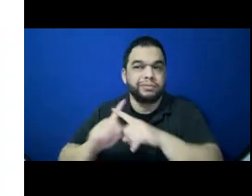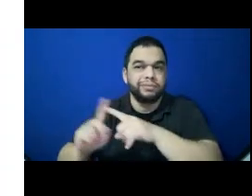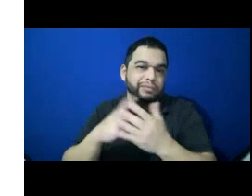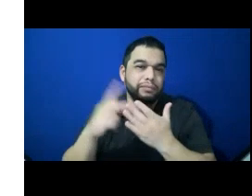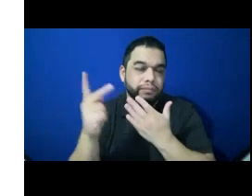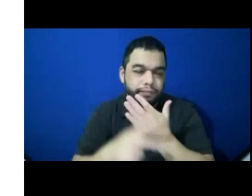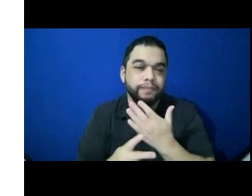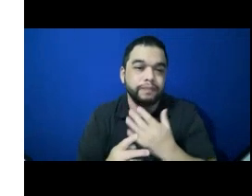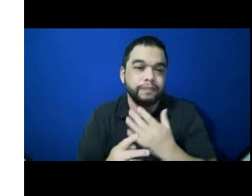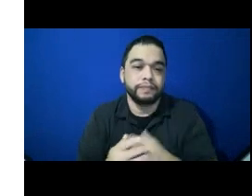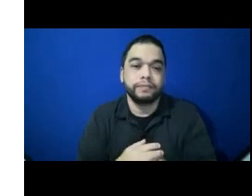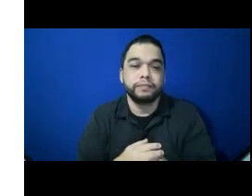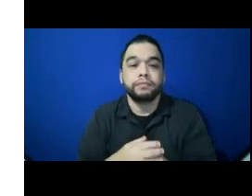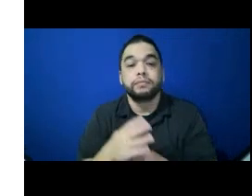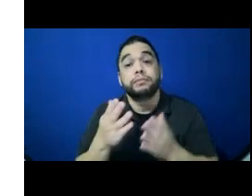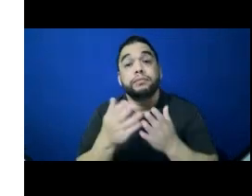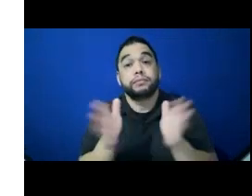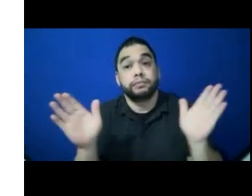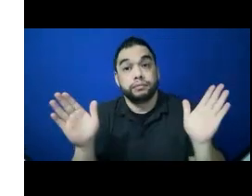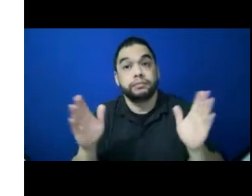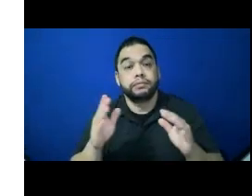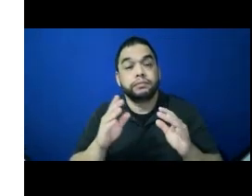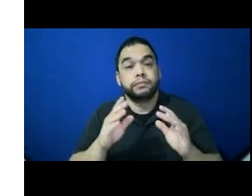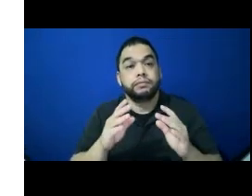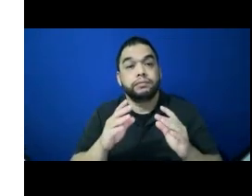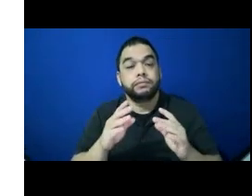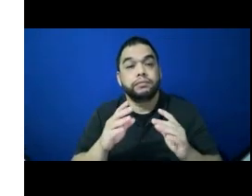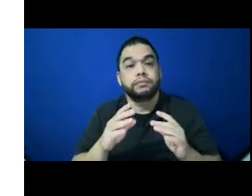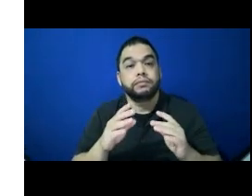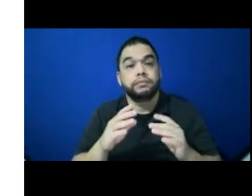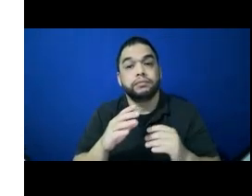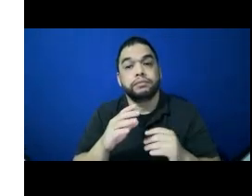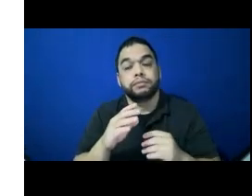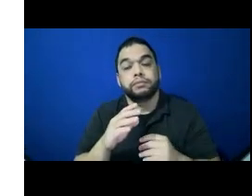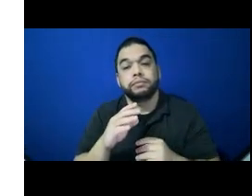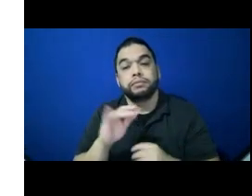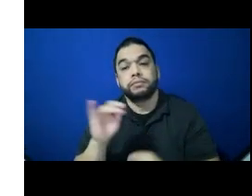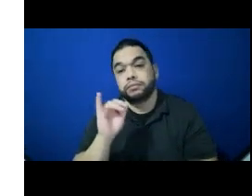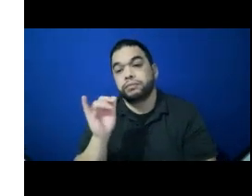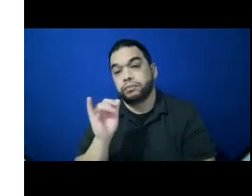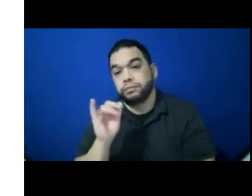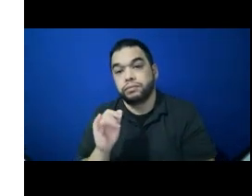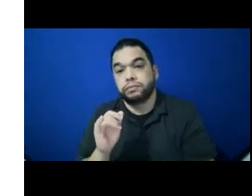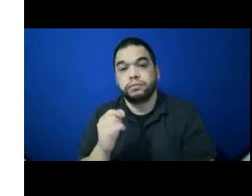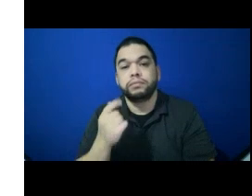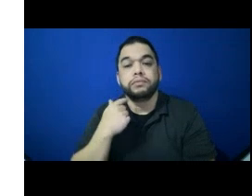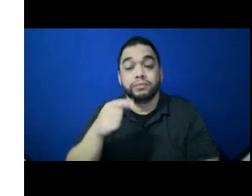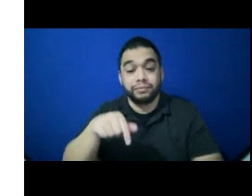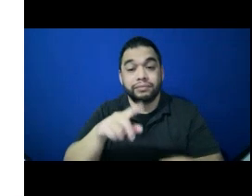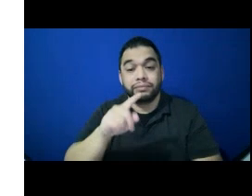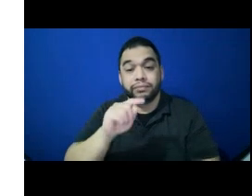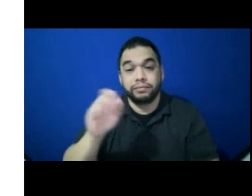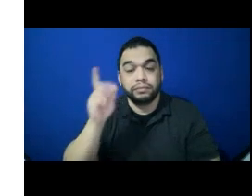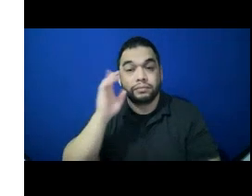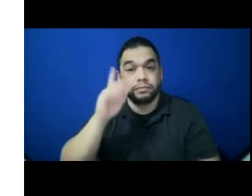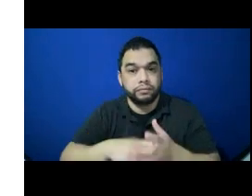the general public. And that's going to be something that we will learn as we launch this tool. You know, how effectively is the